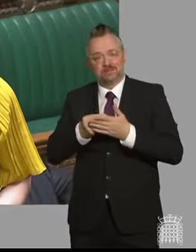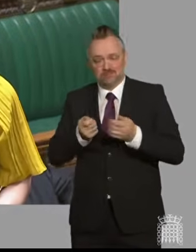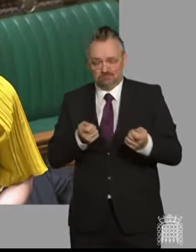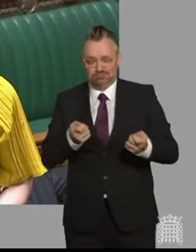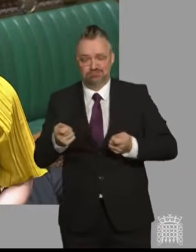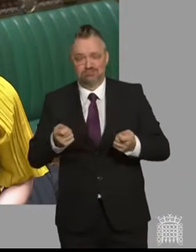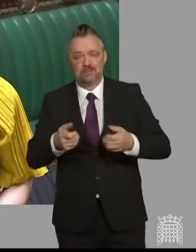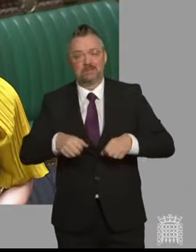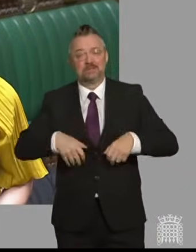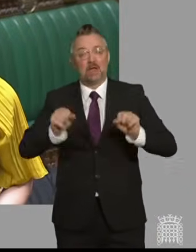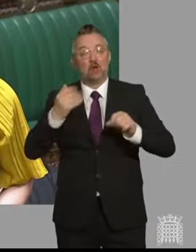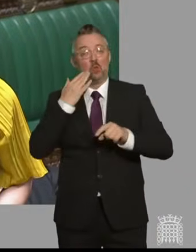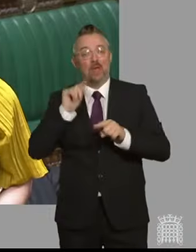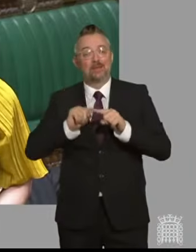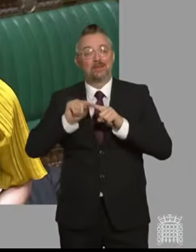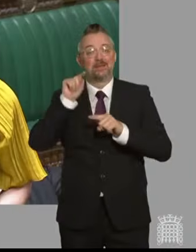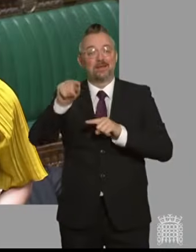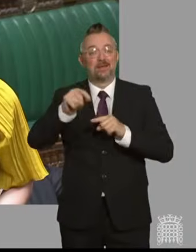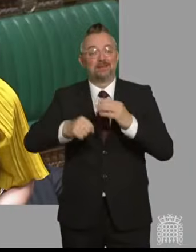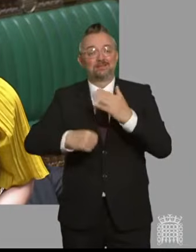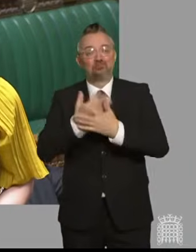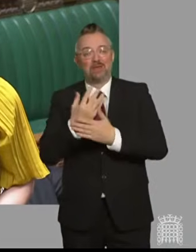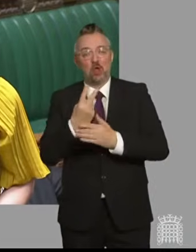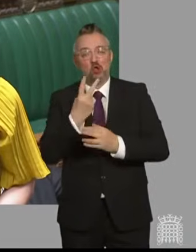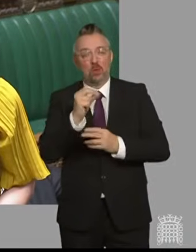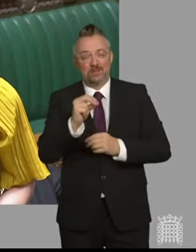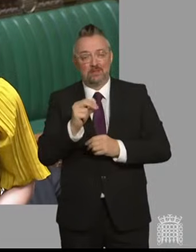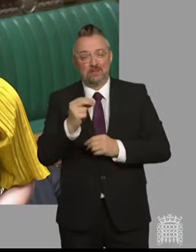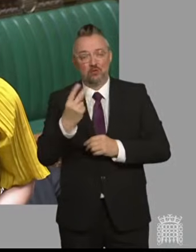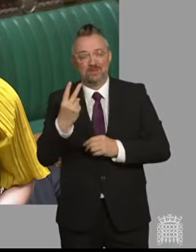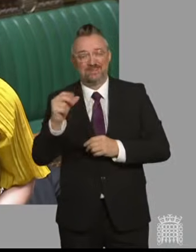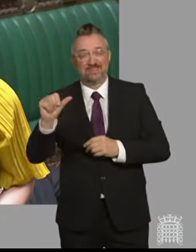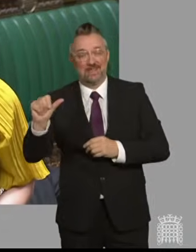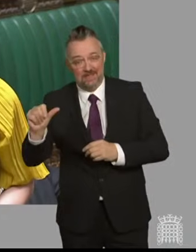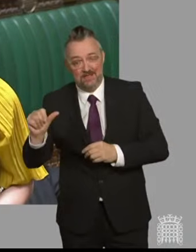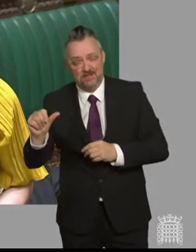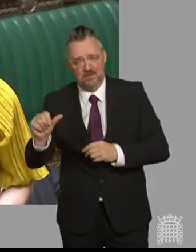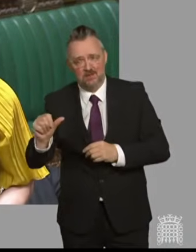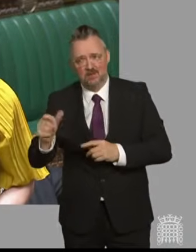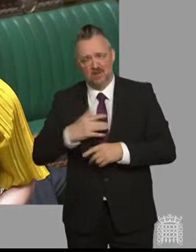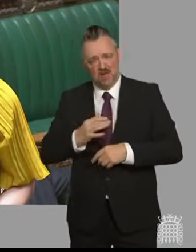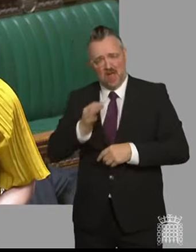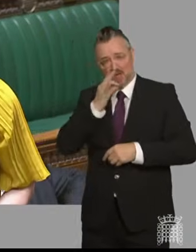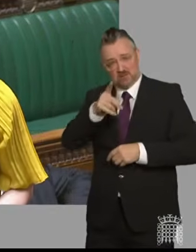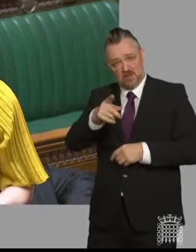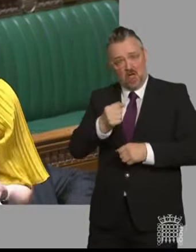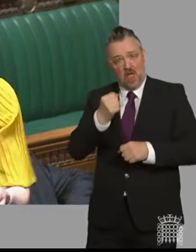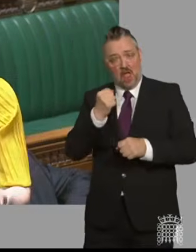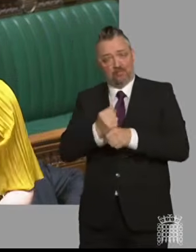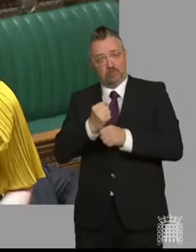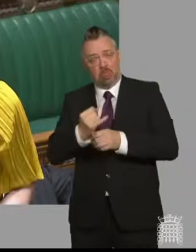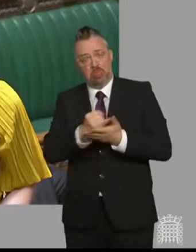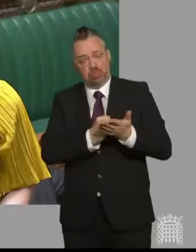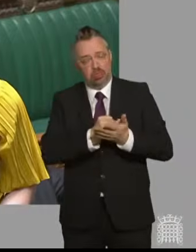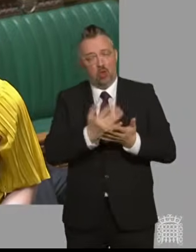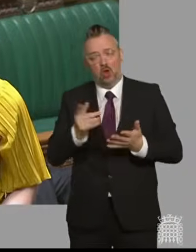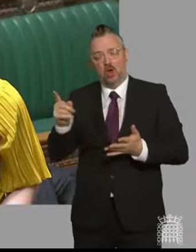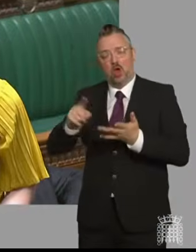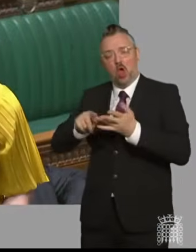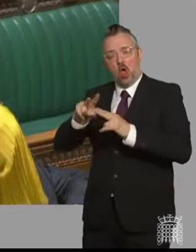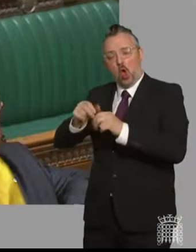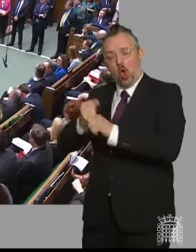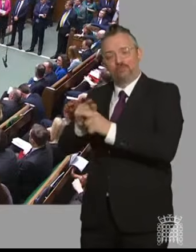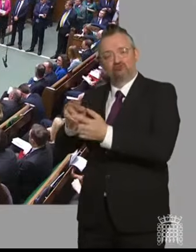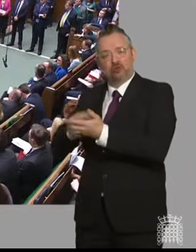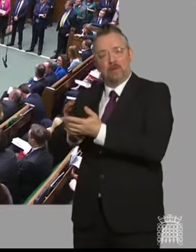2026. So can I ask, is it his government's incompetence or Ofgem's lack of powers that are letting down constituents who can't afford to put on their heating this